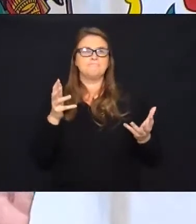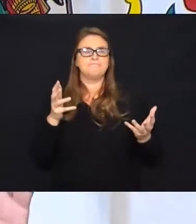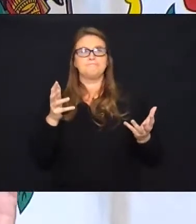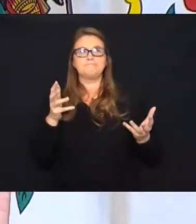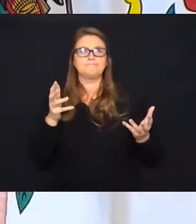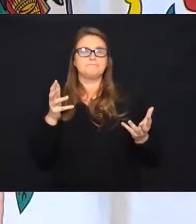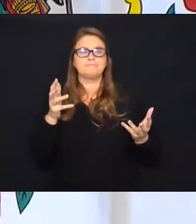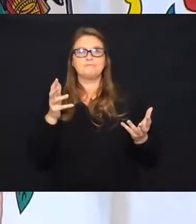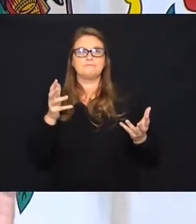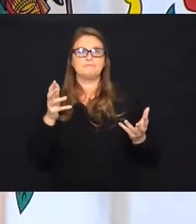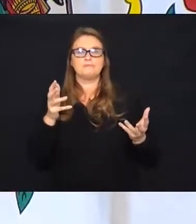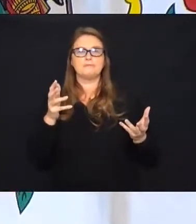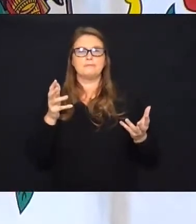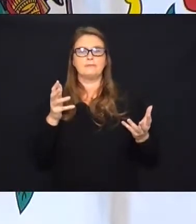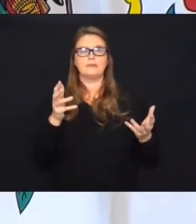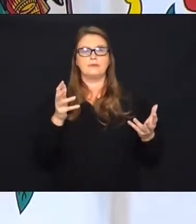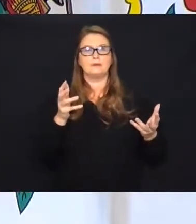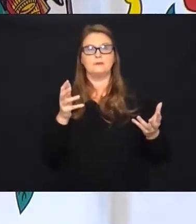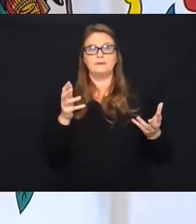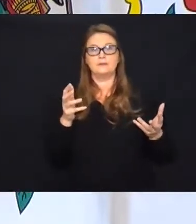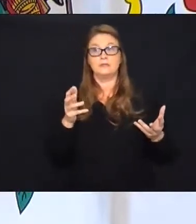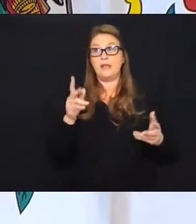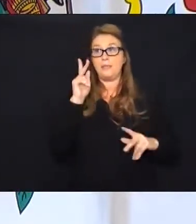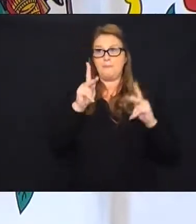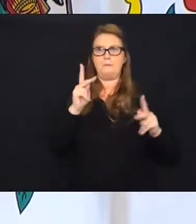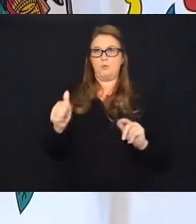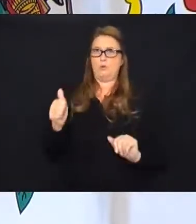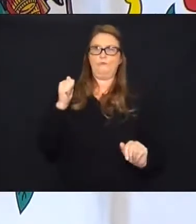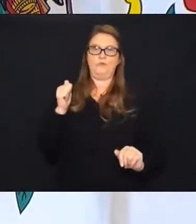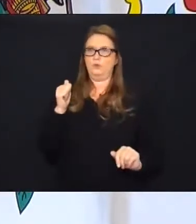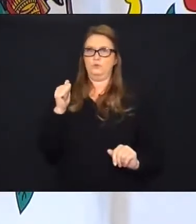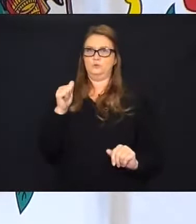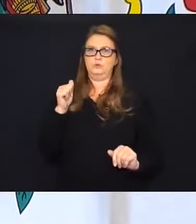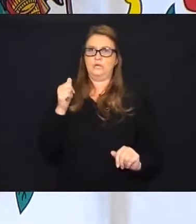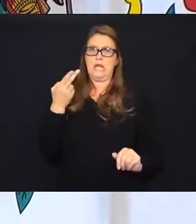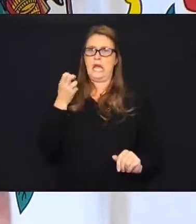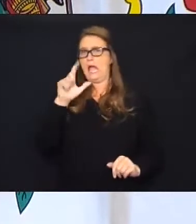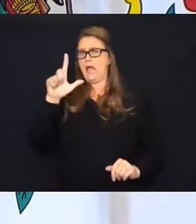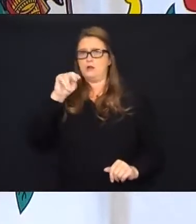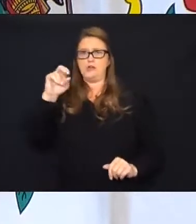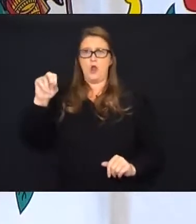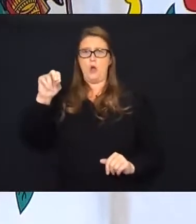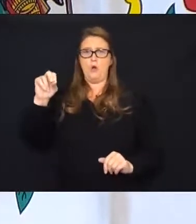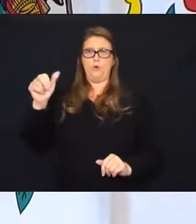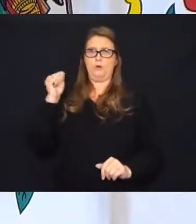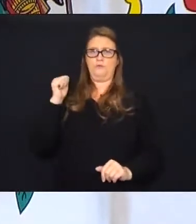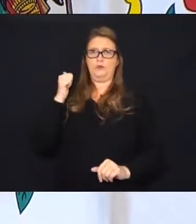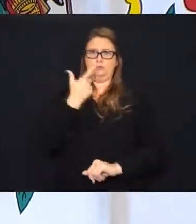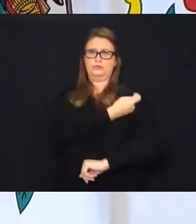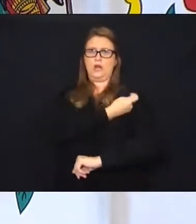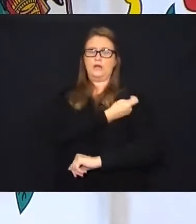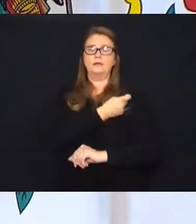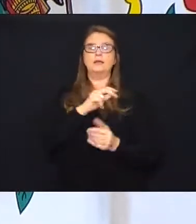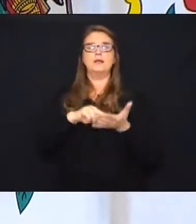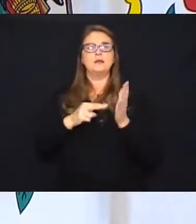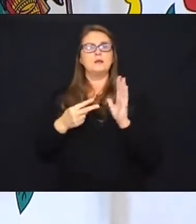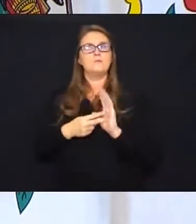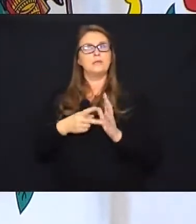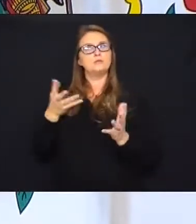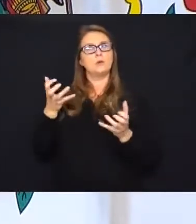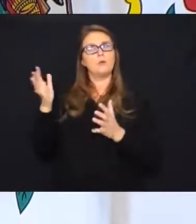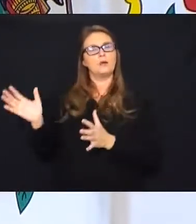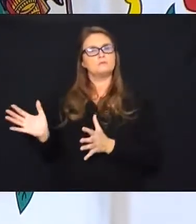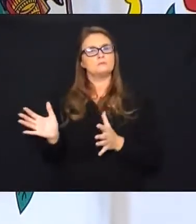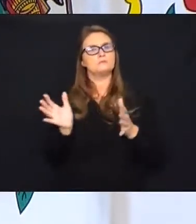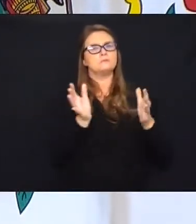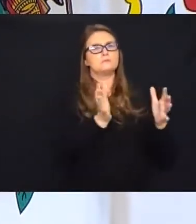of the, forgive me, hell knowers to come and get their first shot, we get them on a pathway of getting them